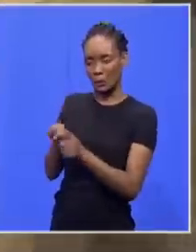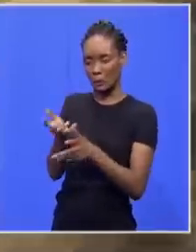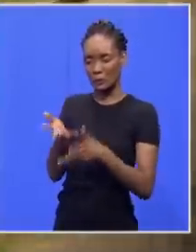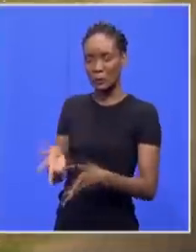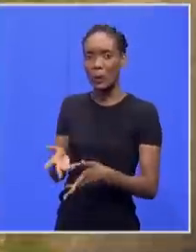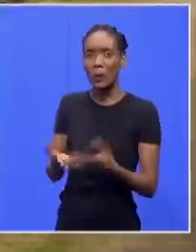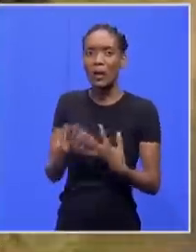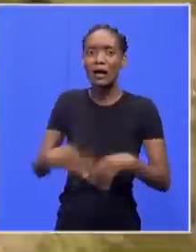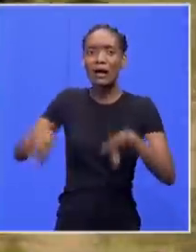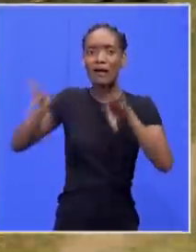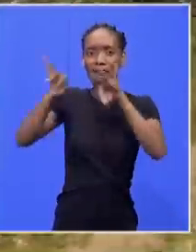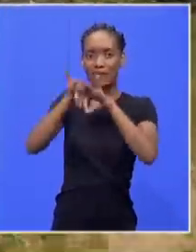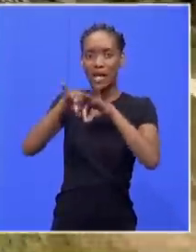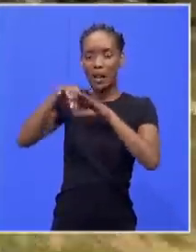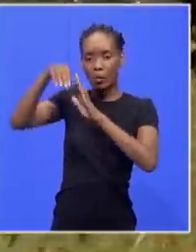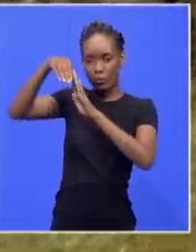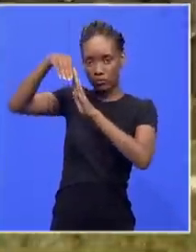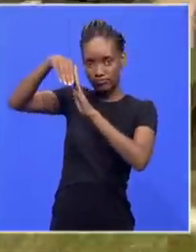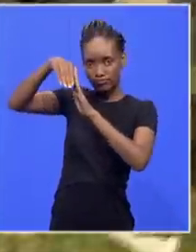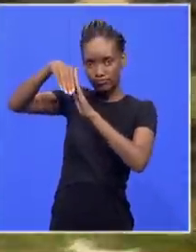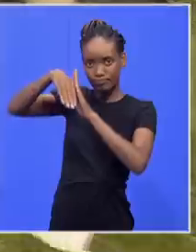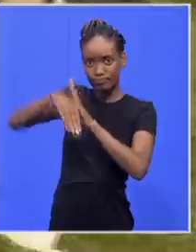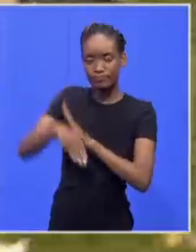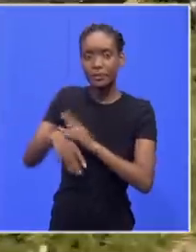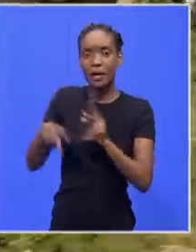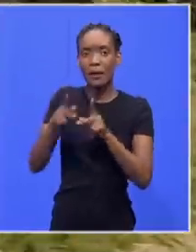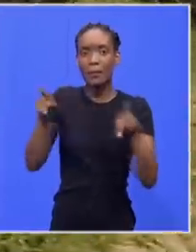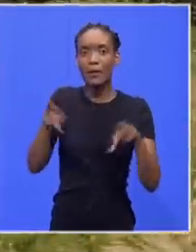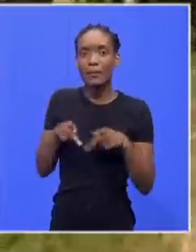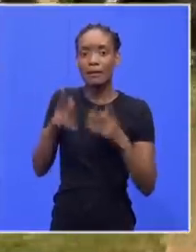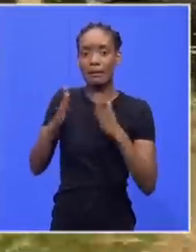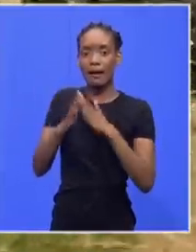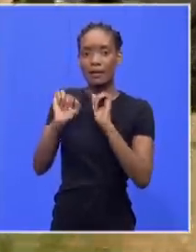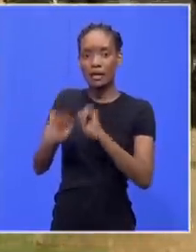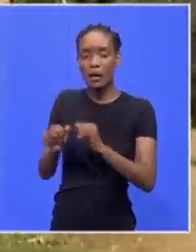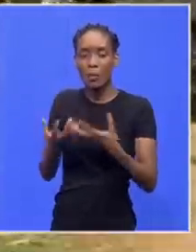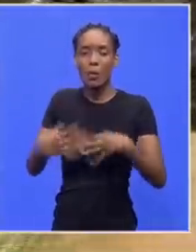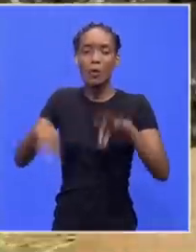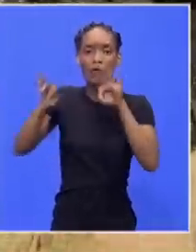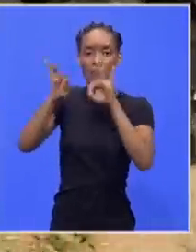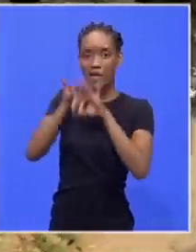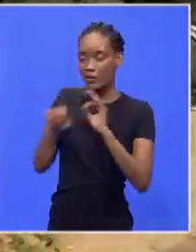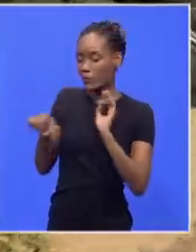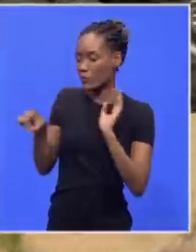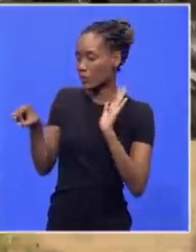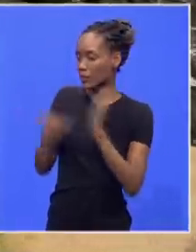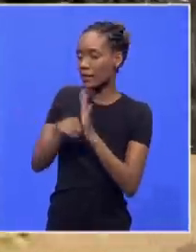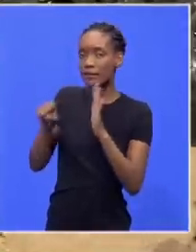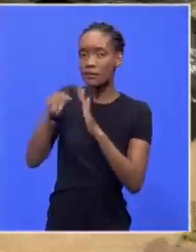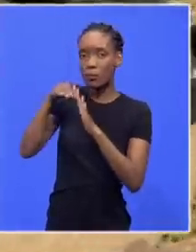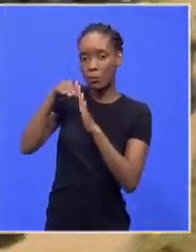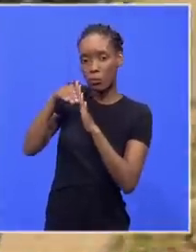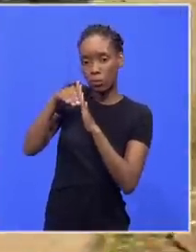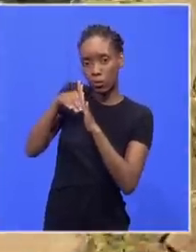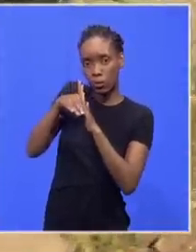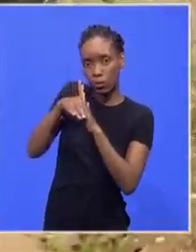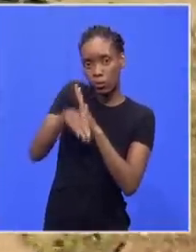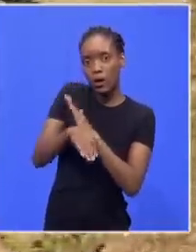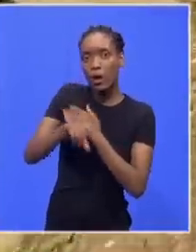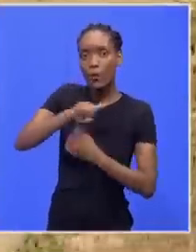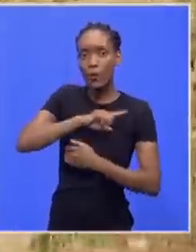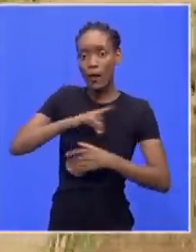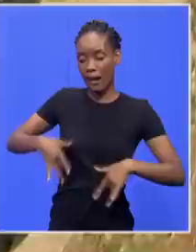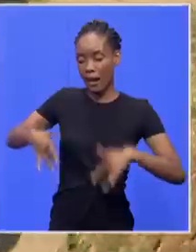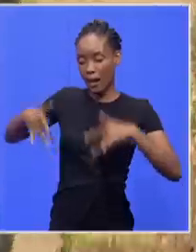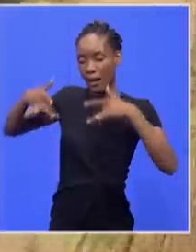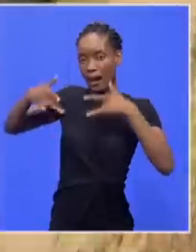of their properties have been badly affected by this group of refugees that lived here on